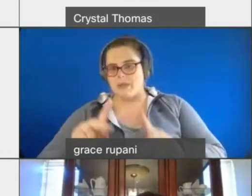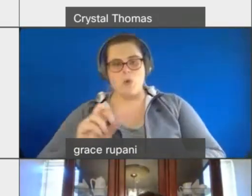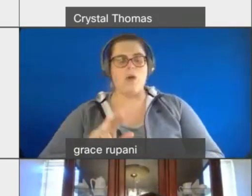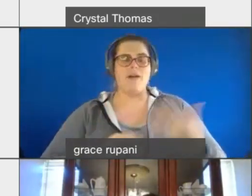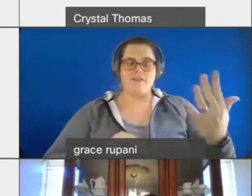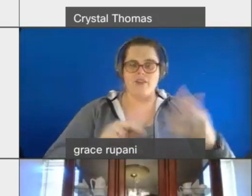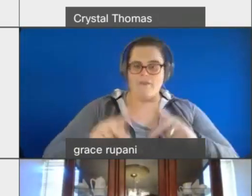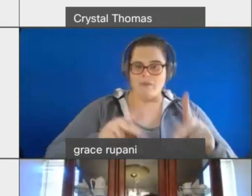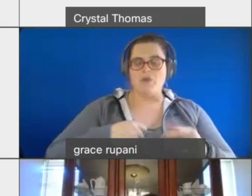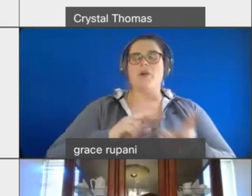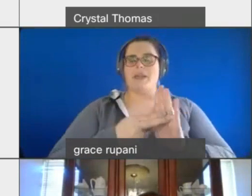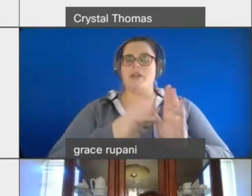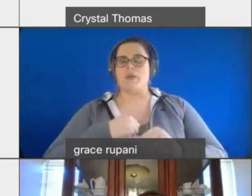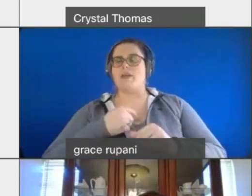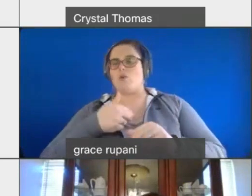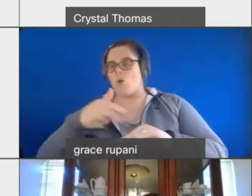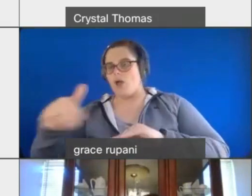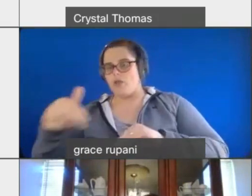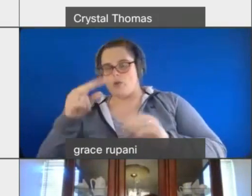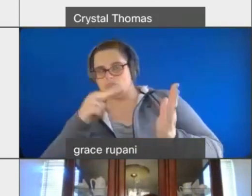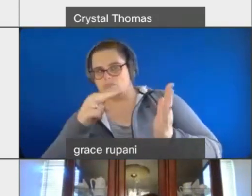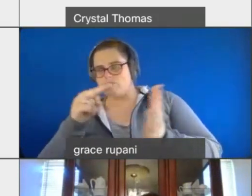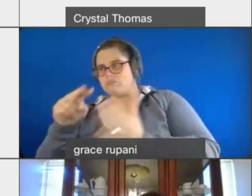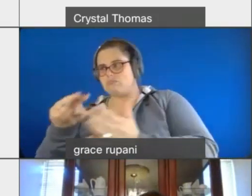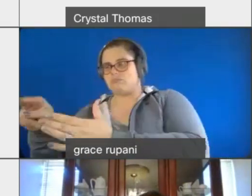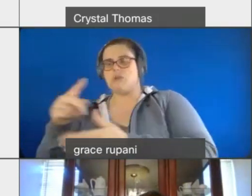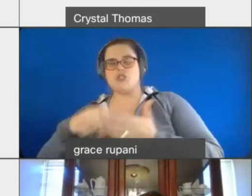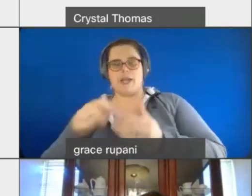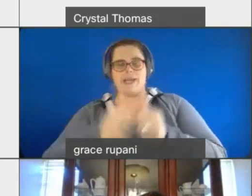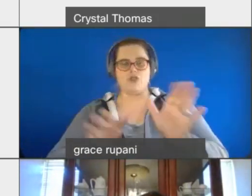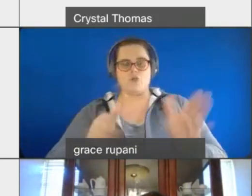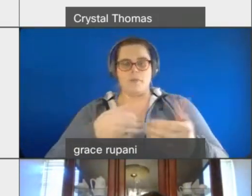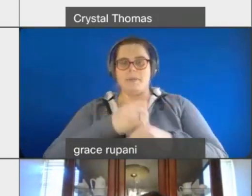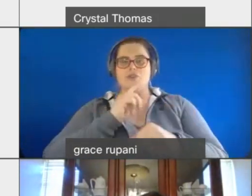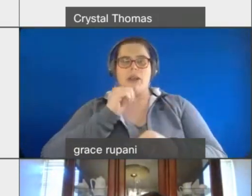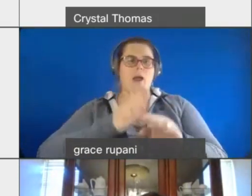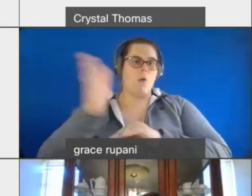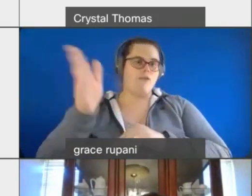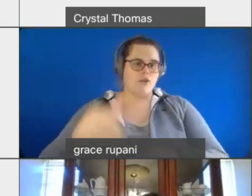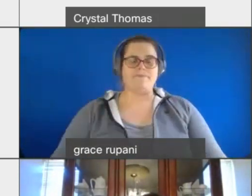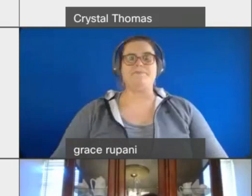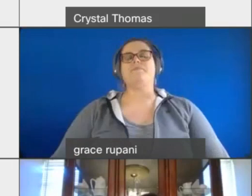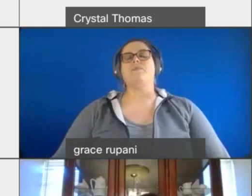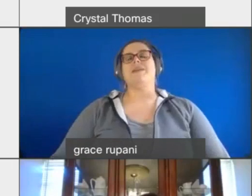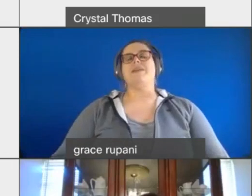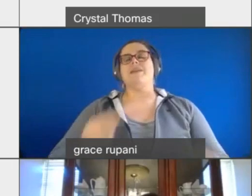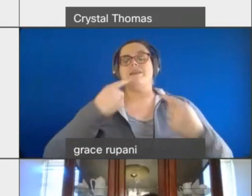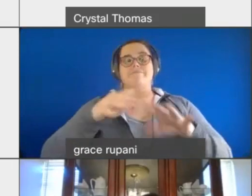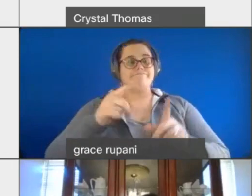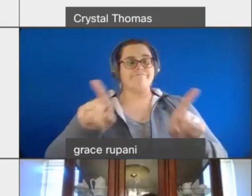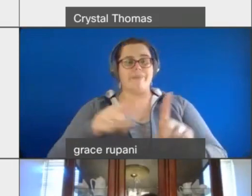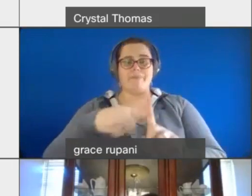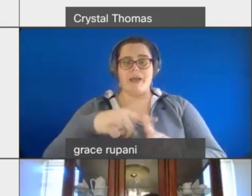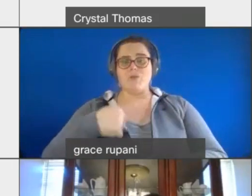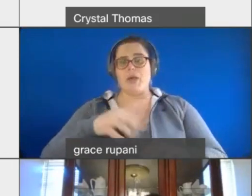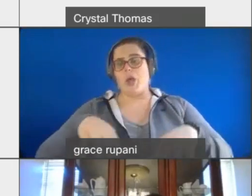room. It has to be 5. We also have successfully had activities for those that returned, like we did Cinco